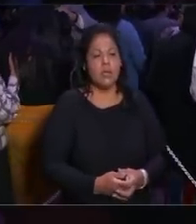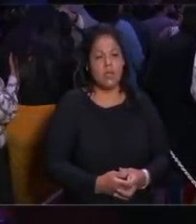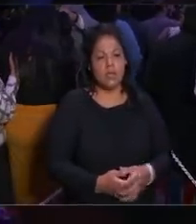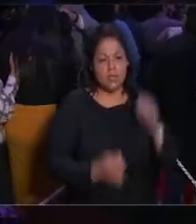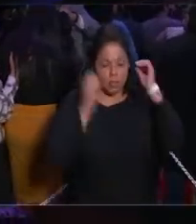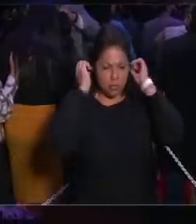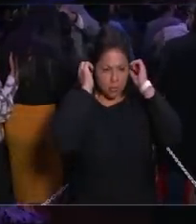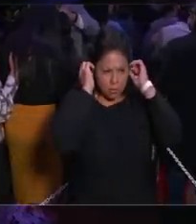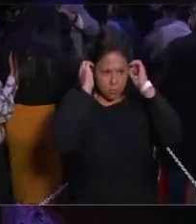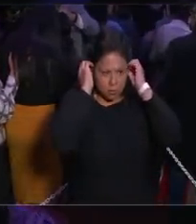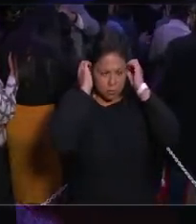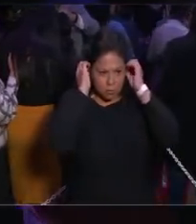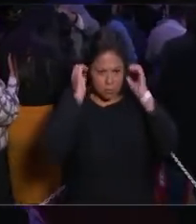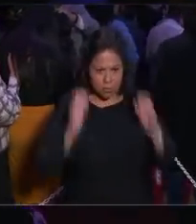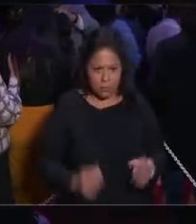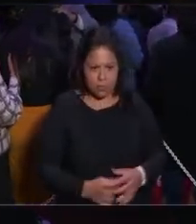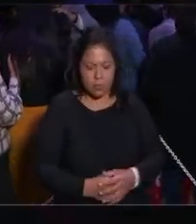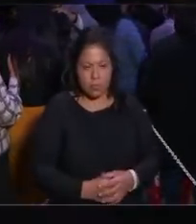Wow.